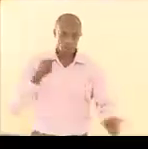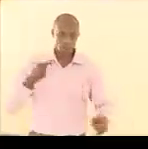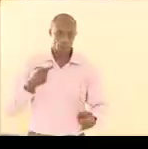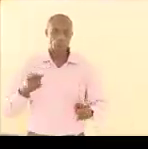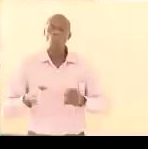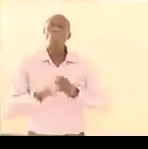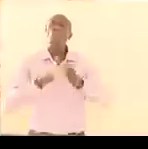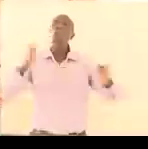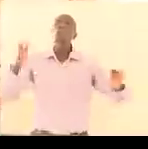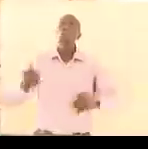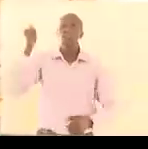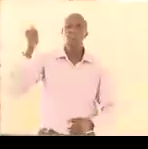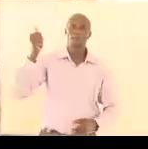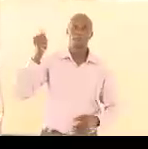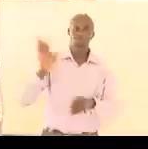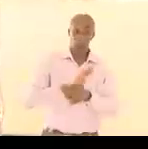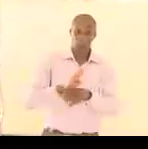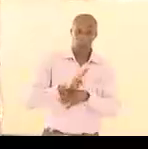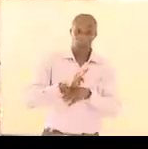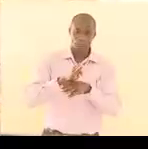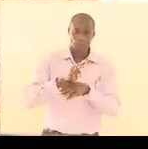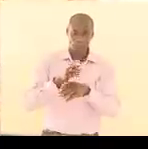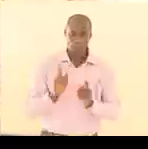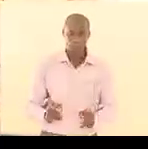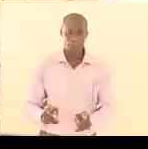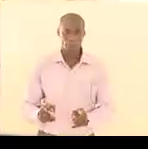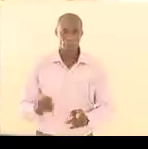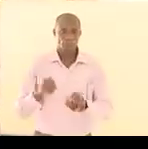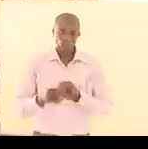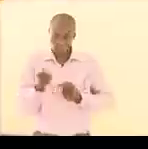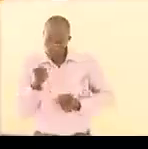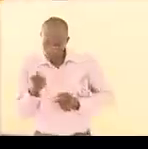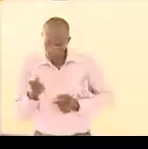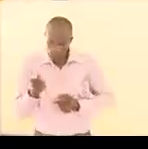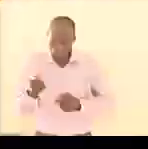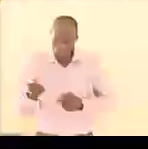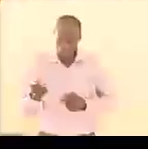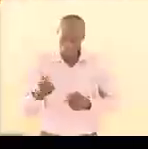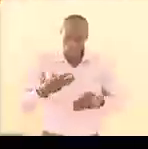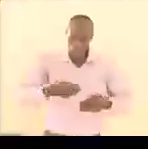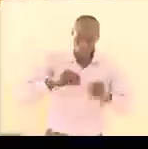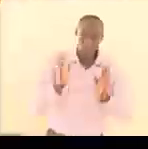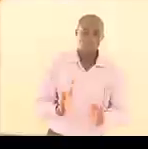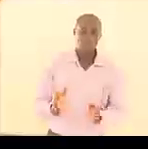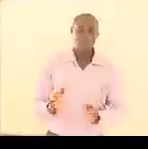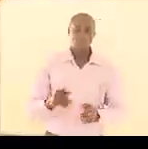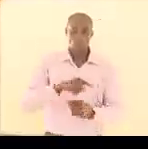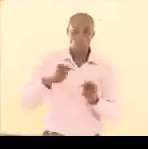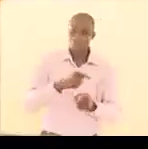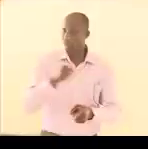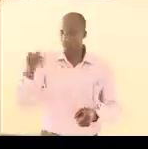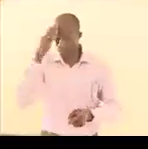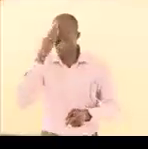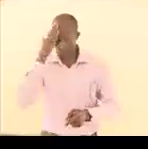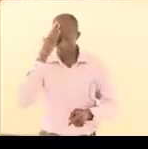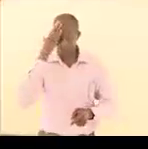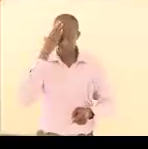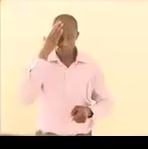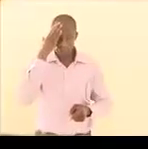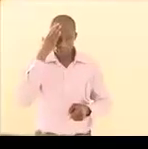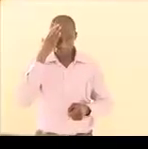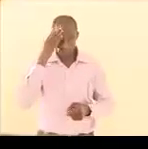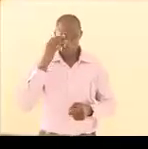that from the biggest business person to the smallest trader, when you know